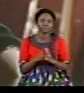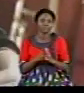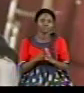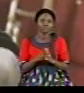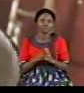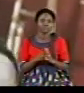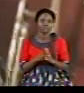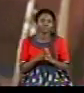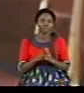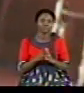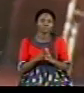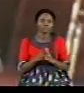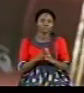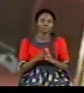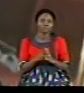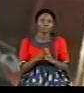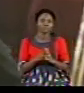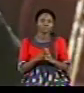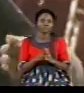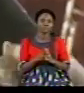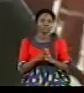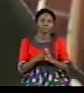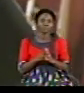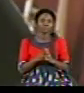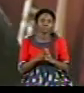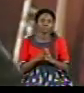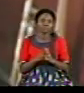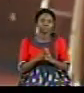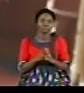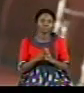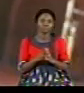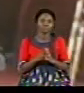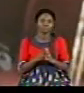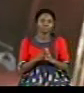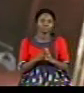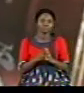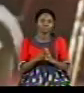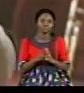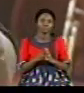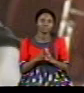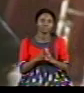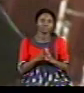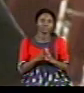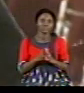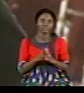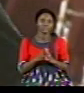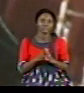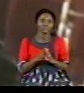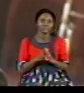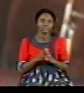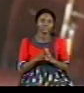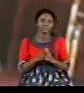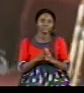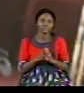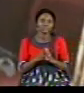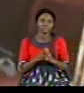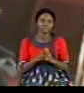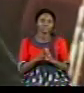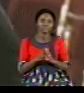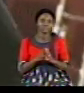his man or mamma. Sin a come mini. Ek bamna, what dear Muslim, mother get